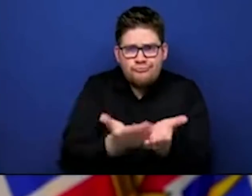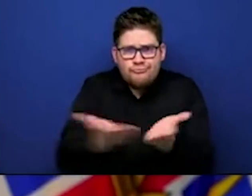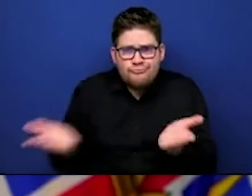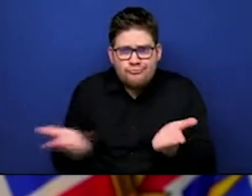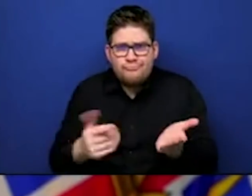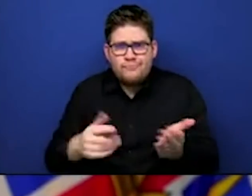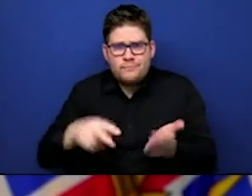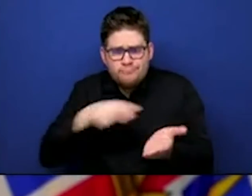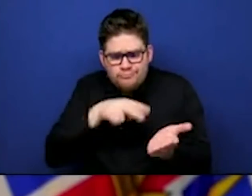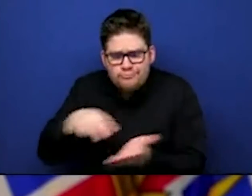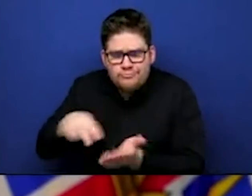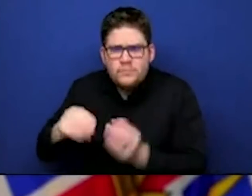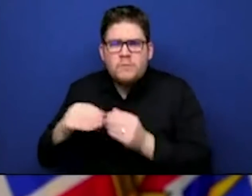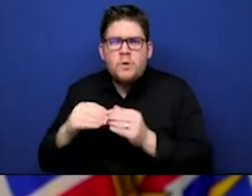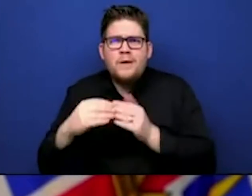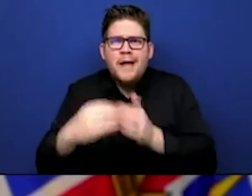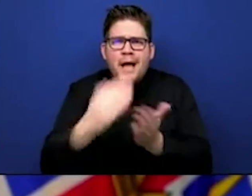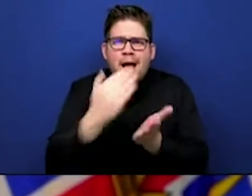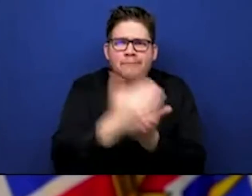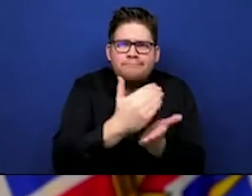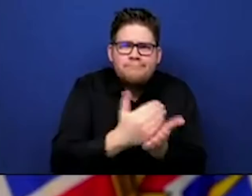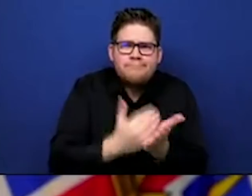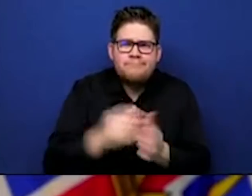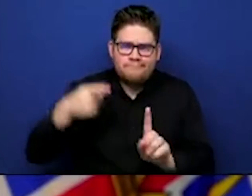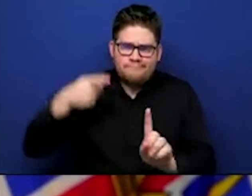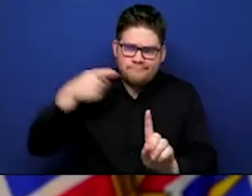vaccine here in British Columbia and in Canada.